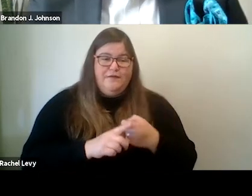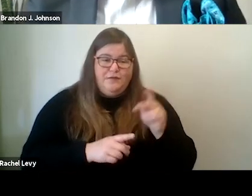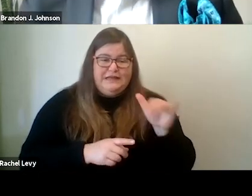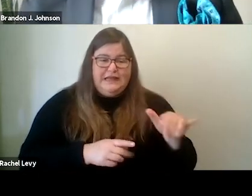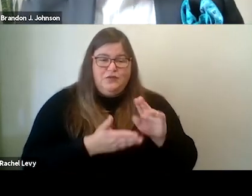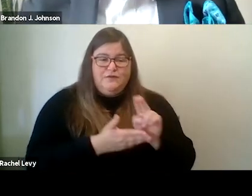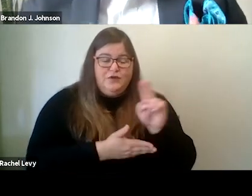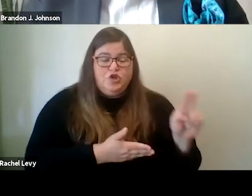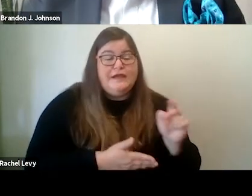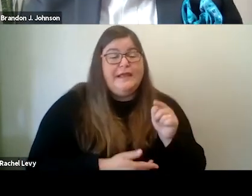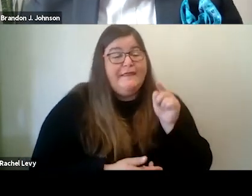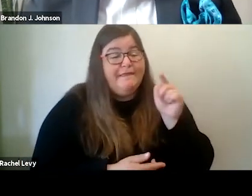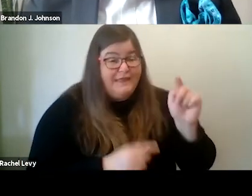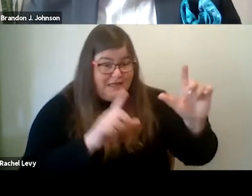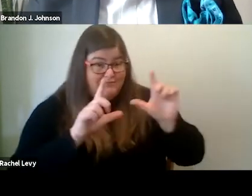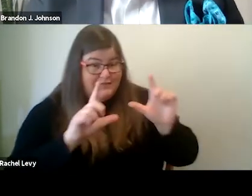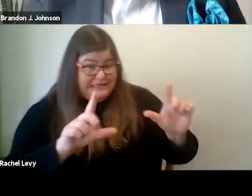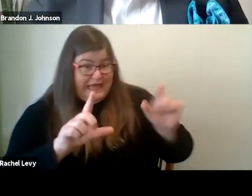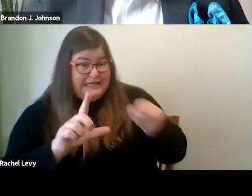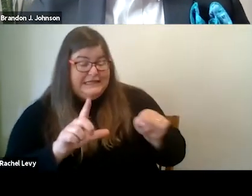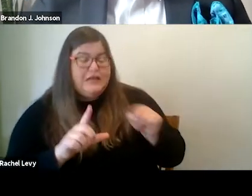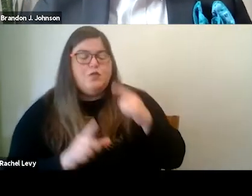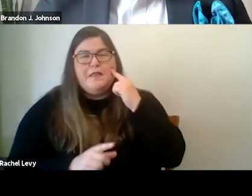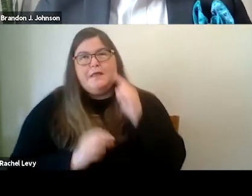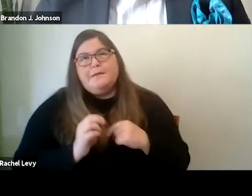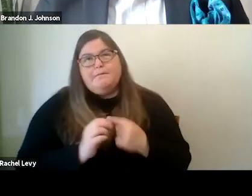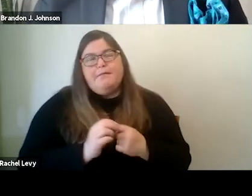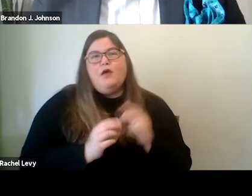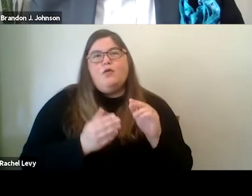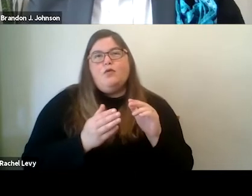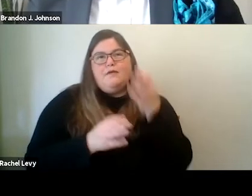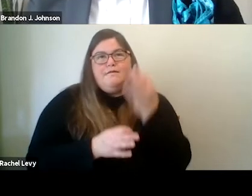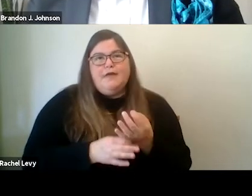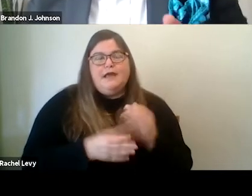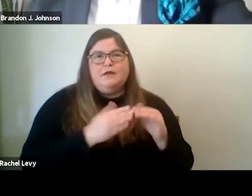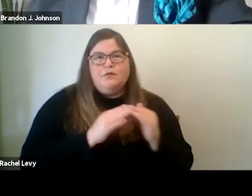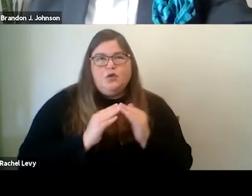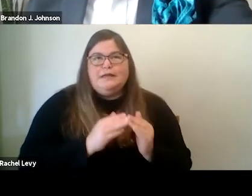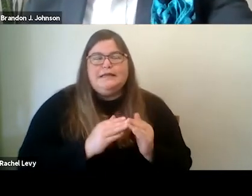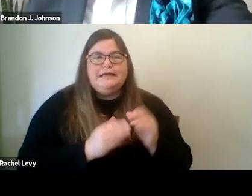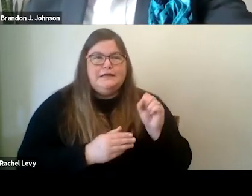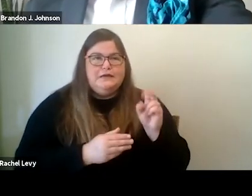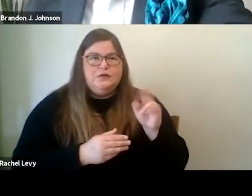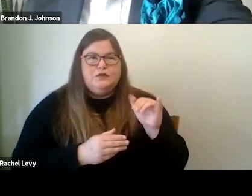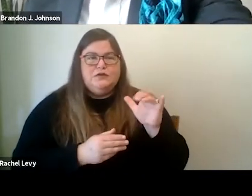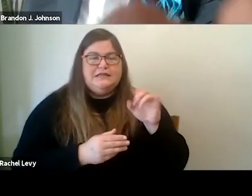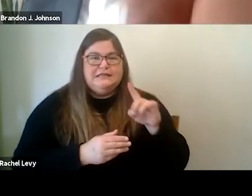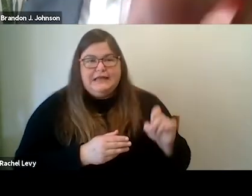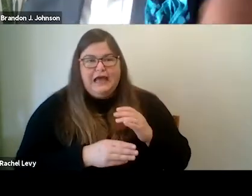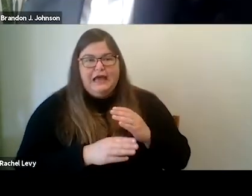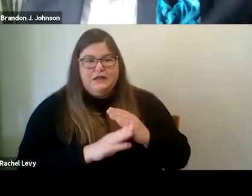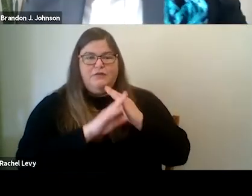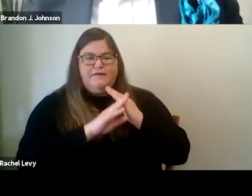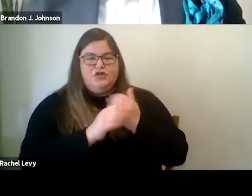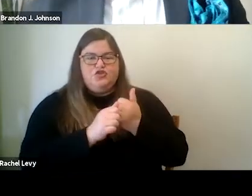So as a part of this, as we think about faith communities in suicide prevention, we think about what are the